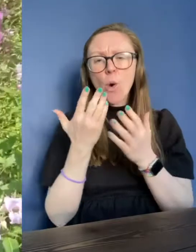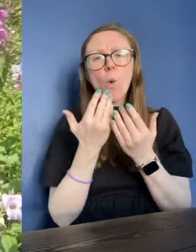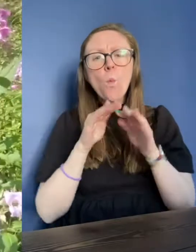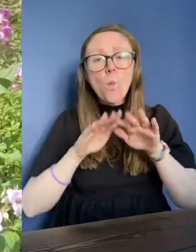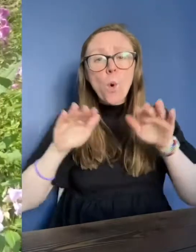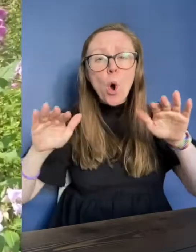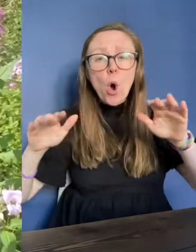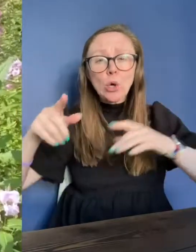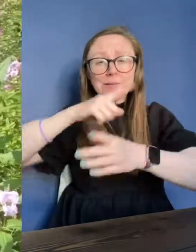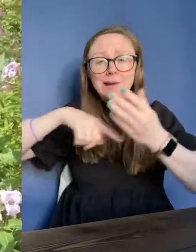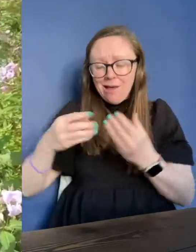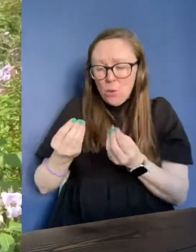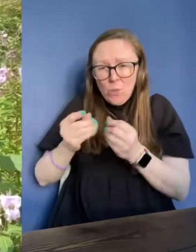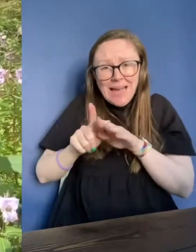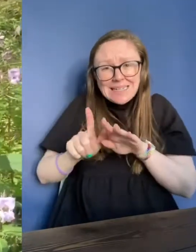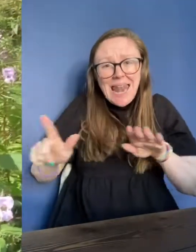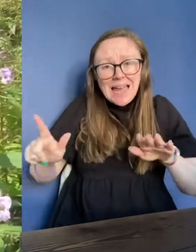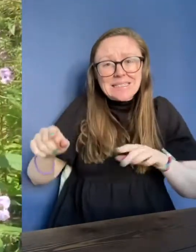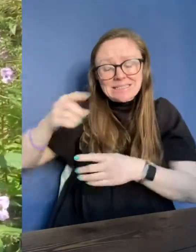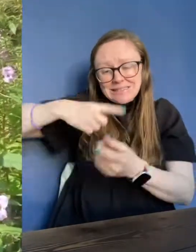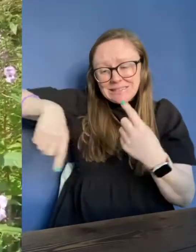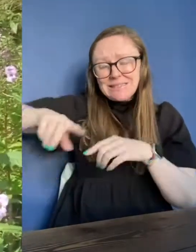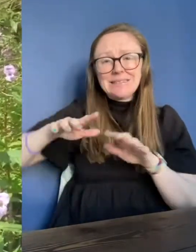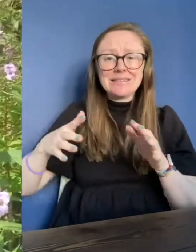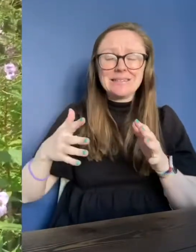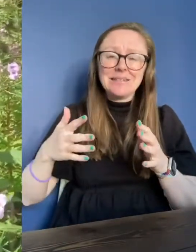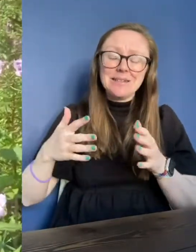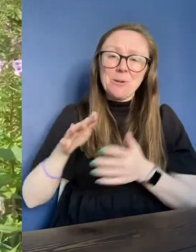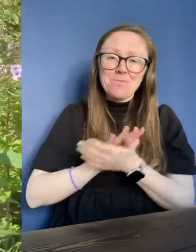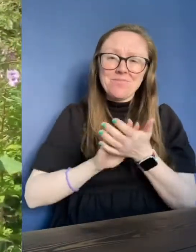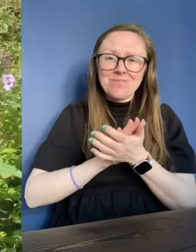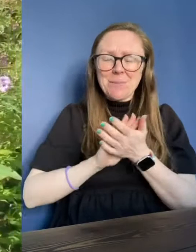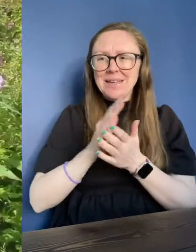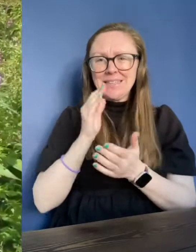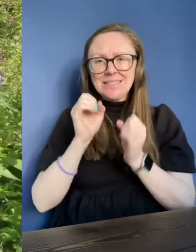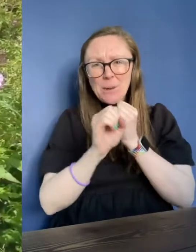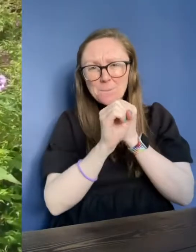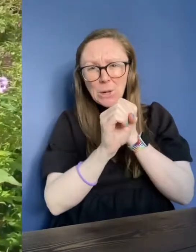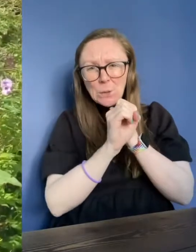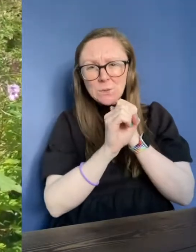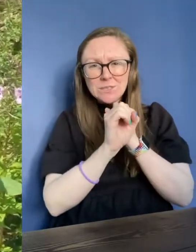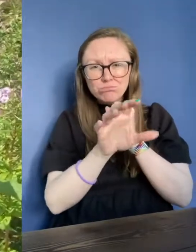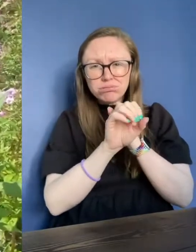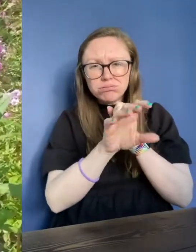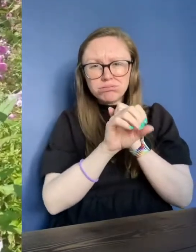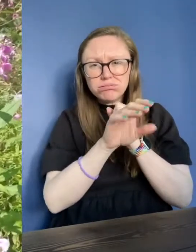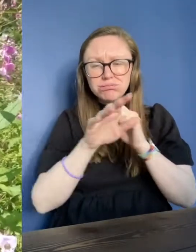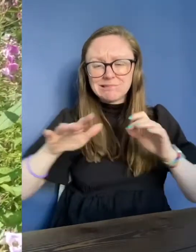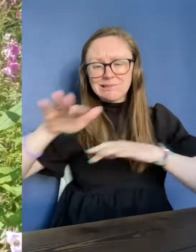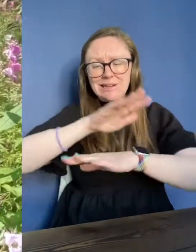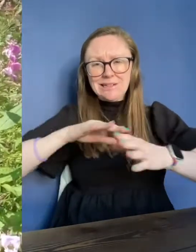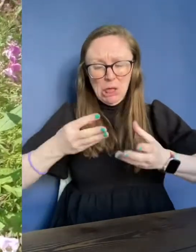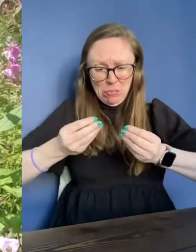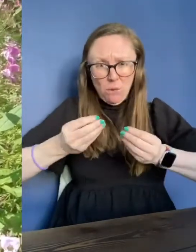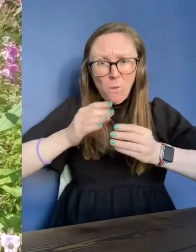and wetland areas. If there's any major pollutants in those waterways, that could affect